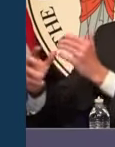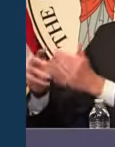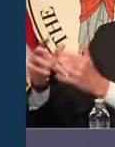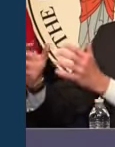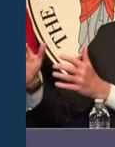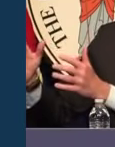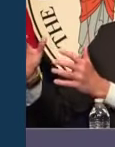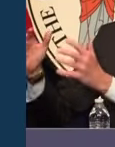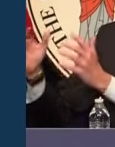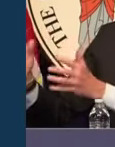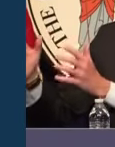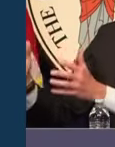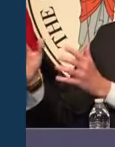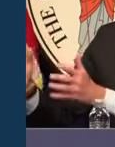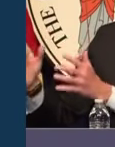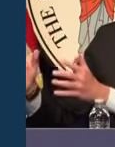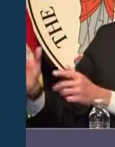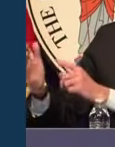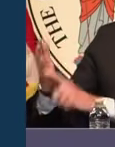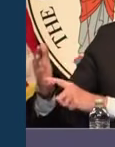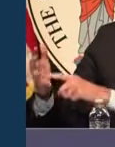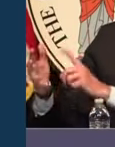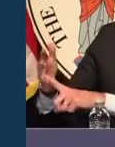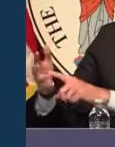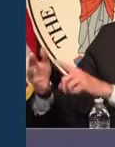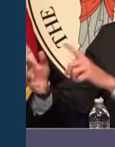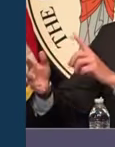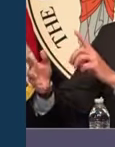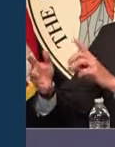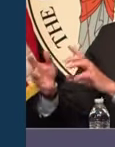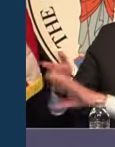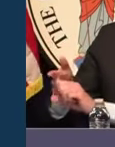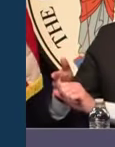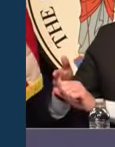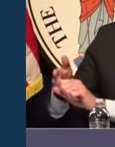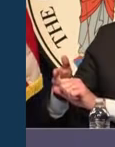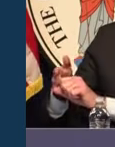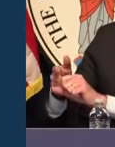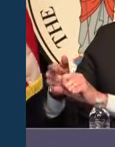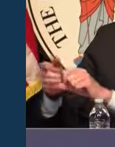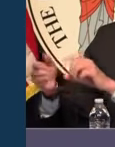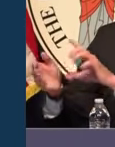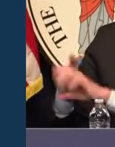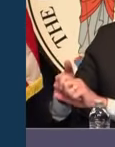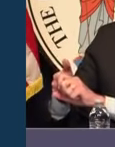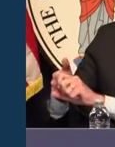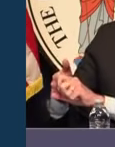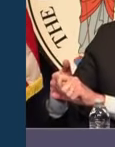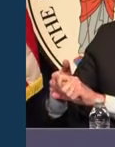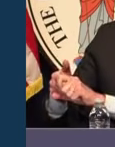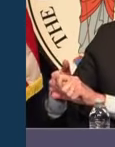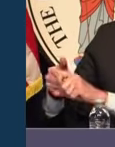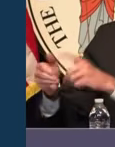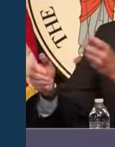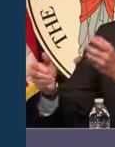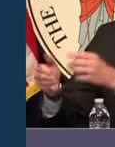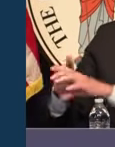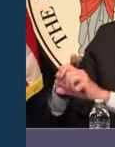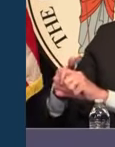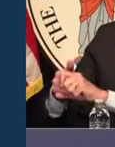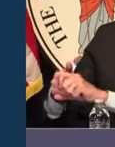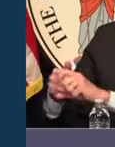foot in front of the other our healthcare capacity, beds, ventilators, personal protective equipment, medicines that we need to run